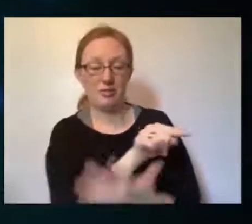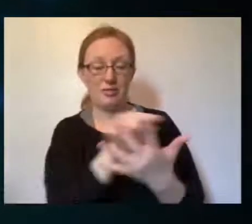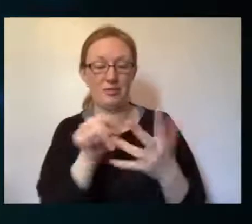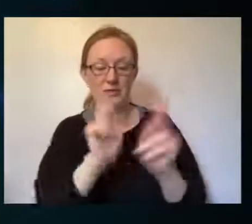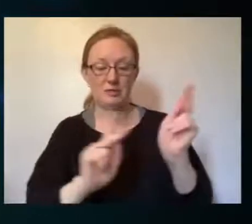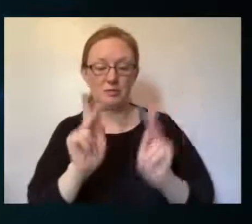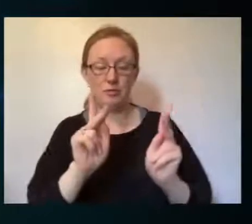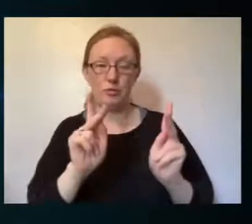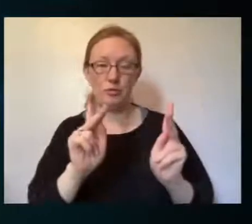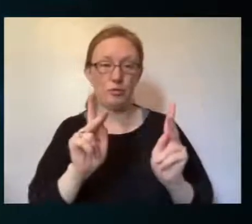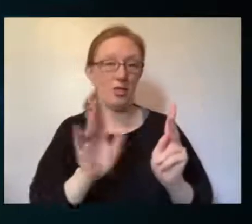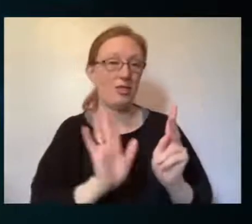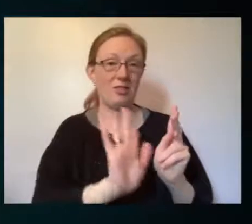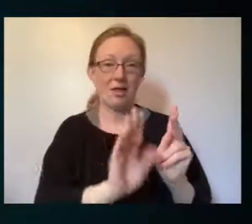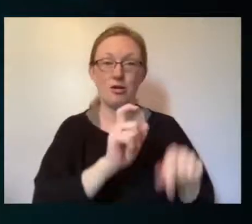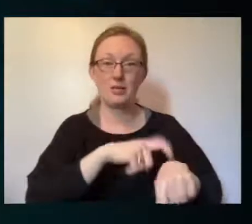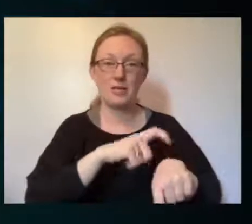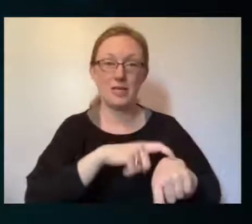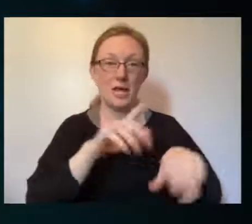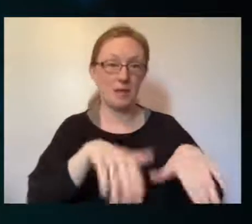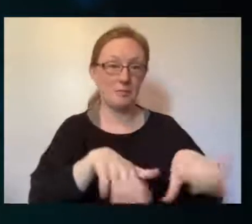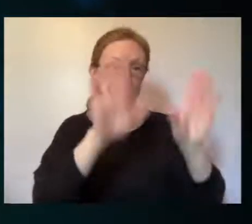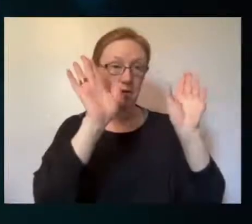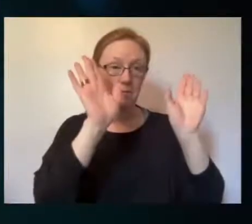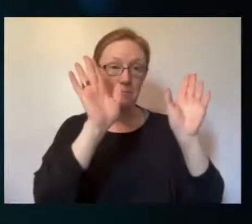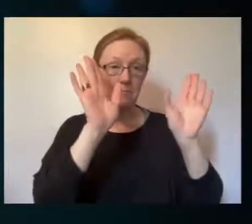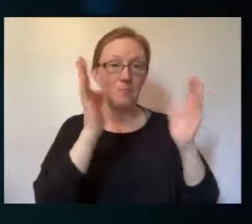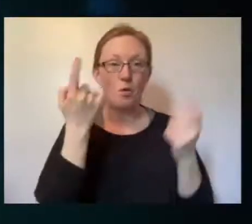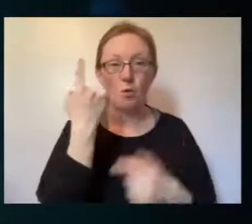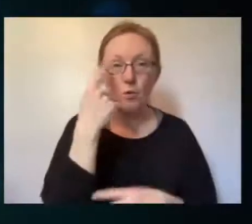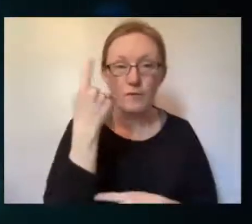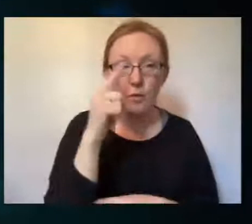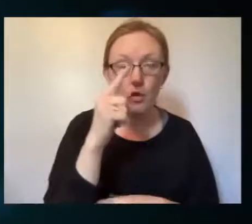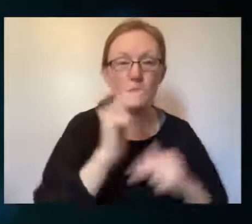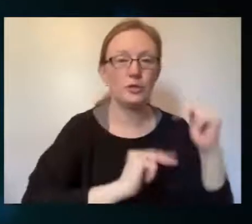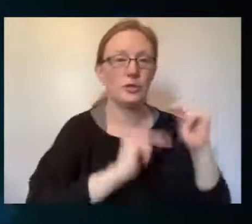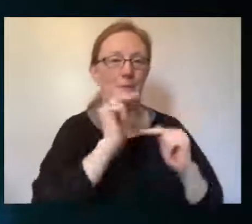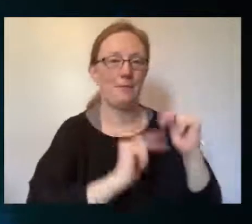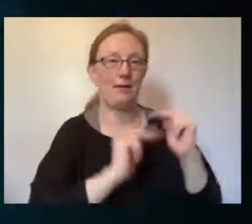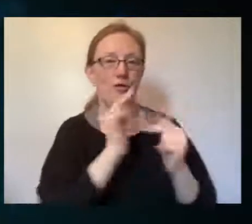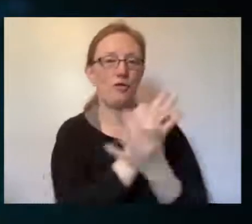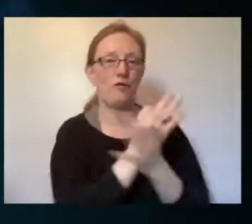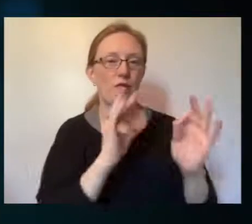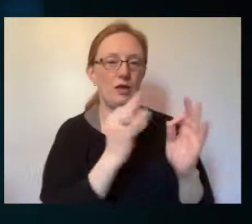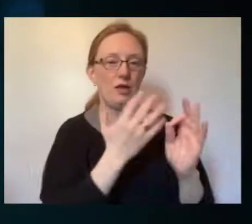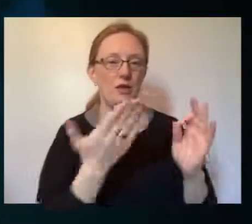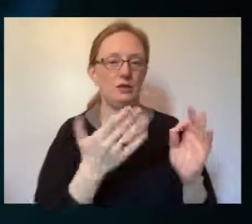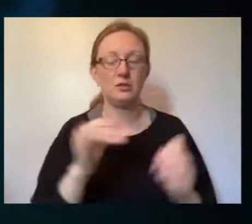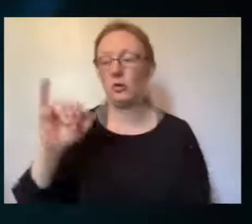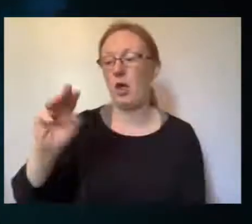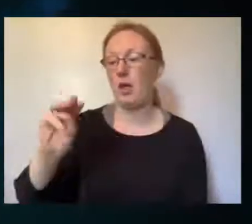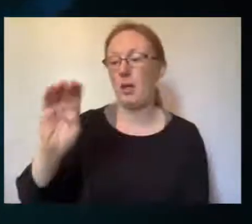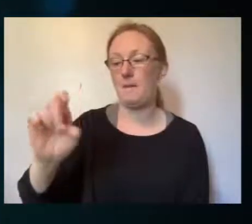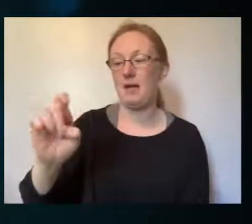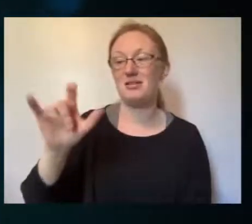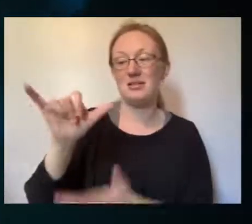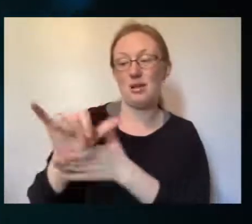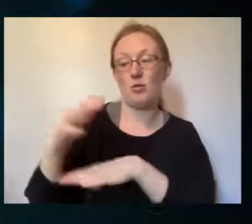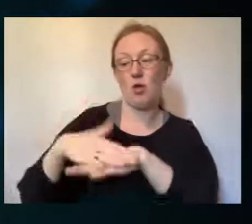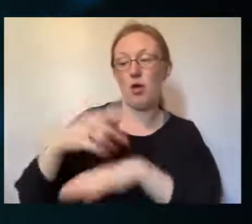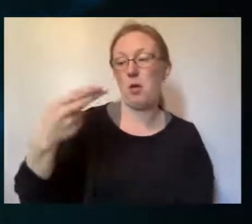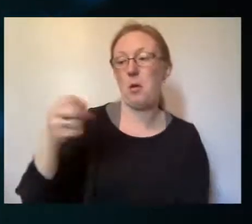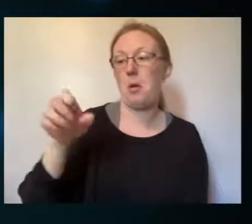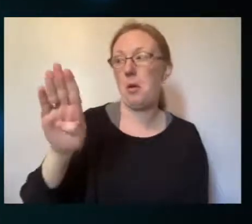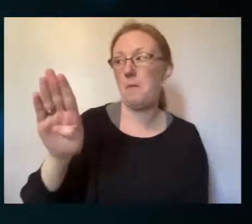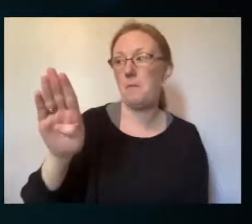up a lot of their time to build things on free platforms. So last year, for instance, IMX was on Mozilla Hubs.